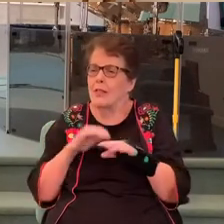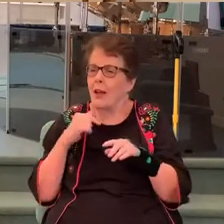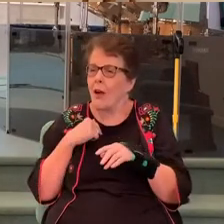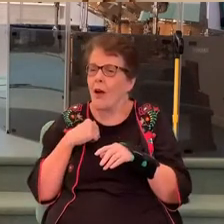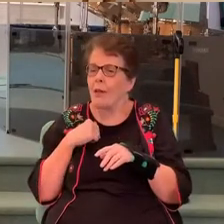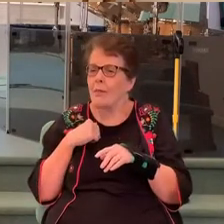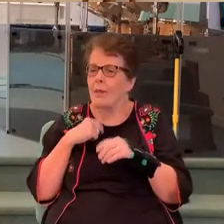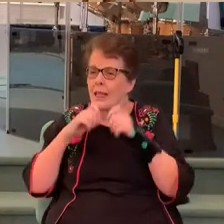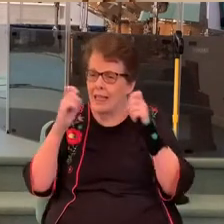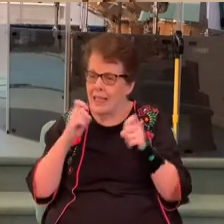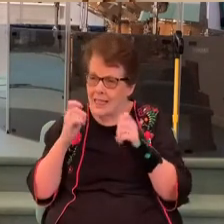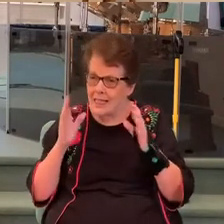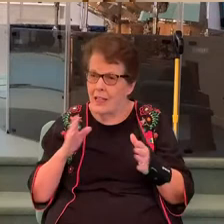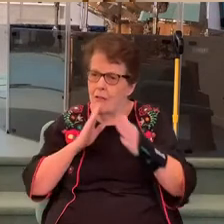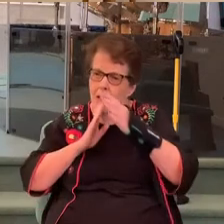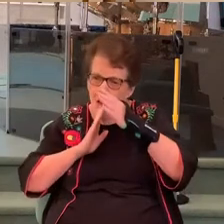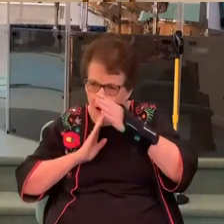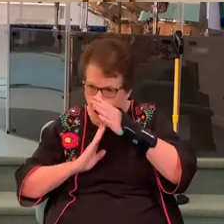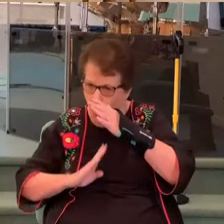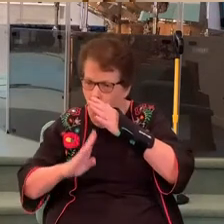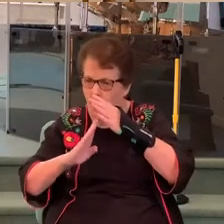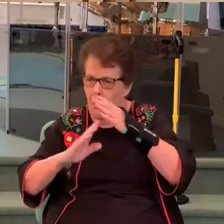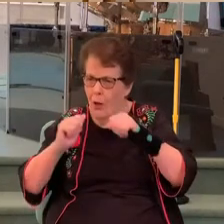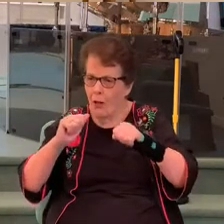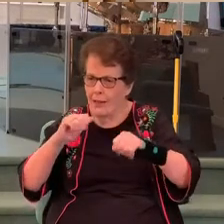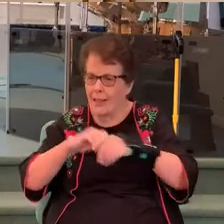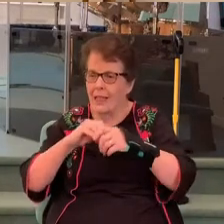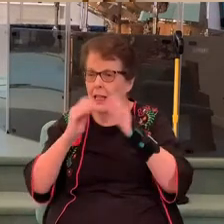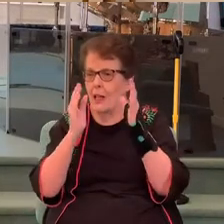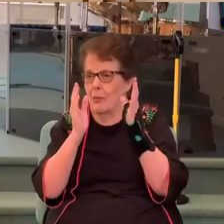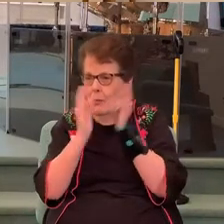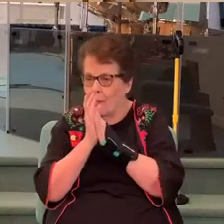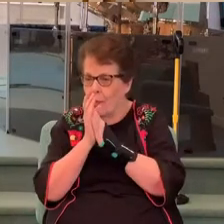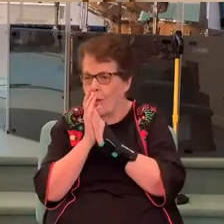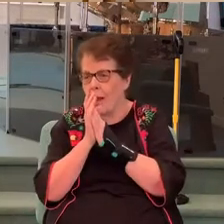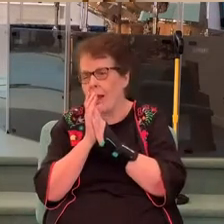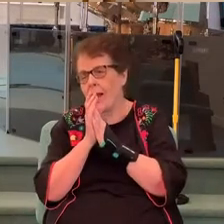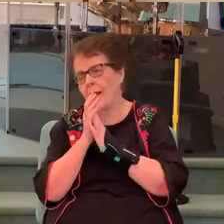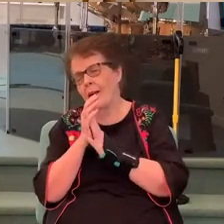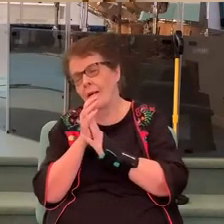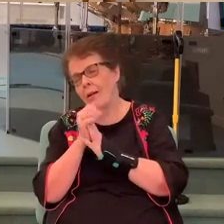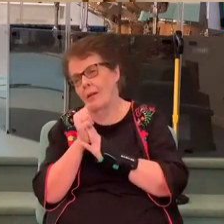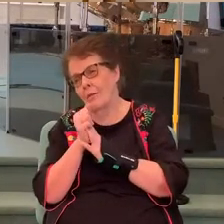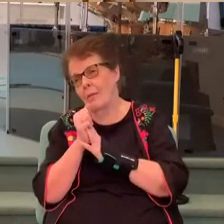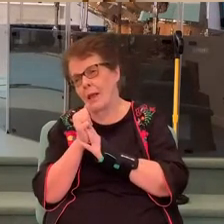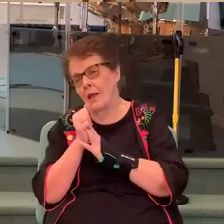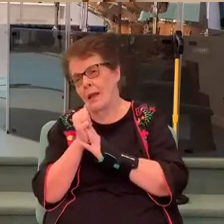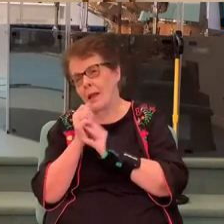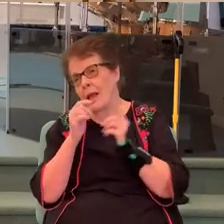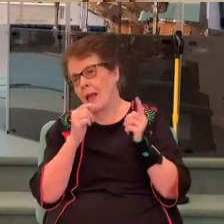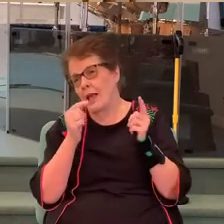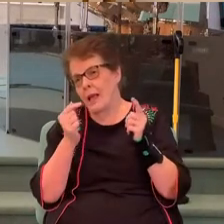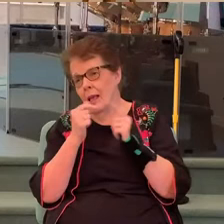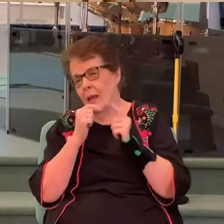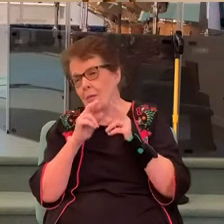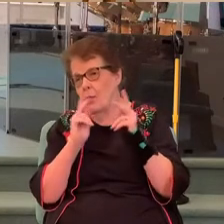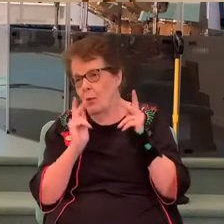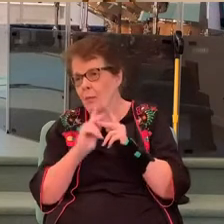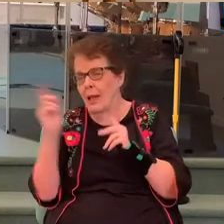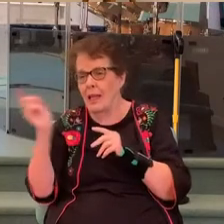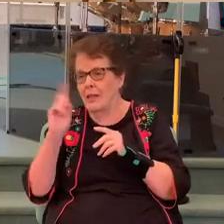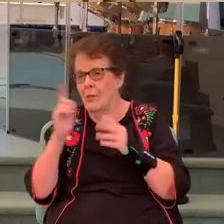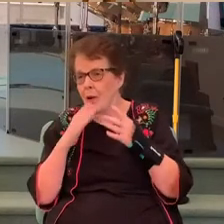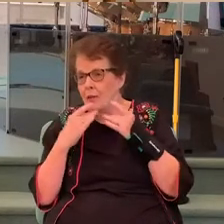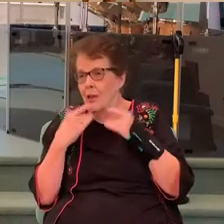humbled himself in prayer. He got into a place of contrition, a place where his heart was right. And God heard